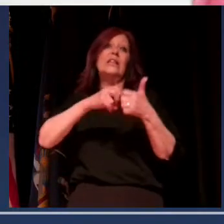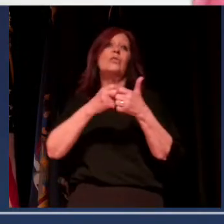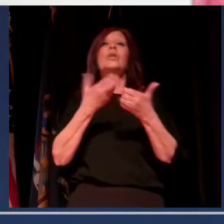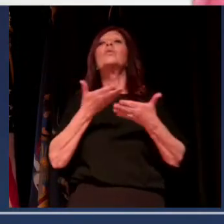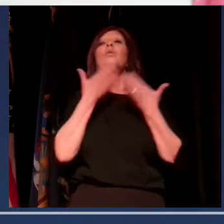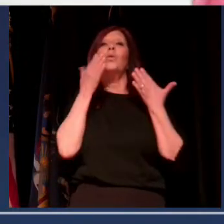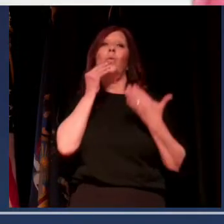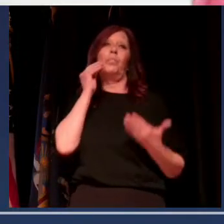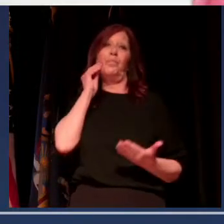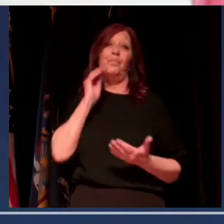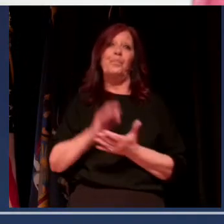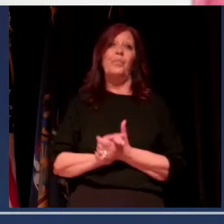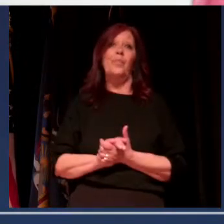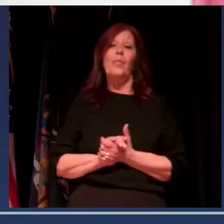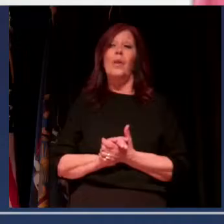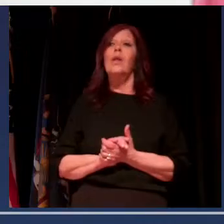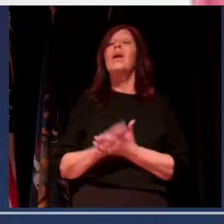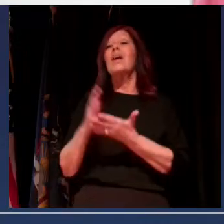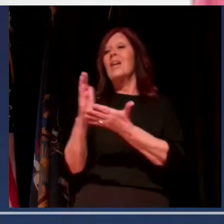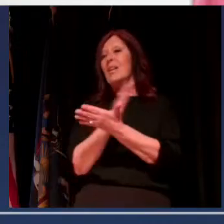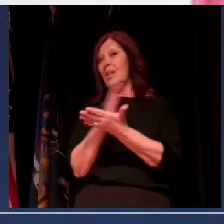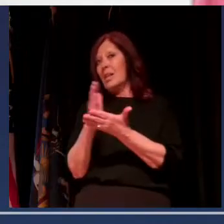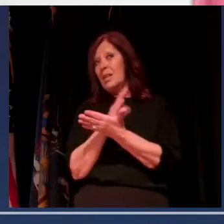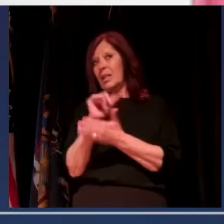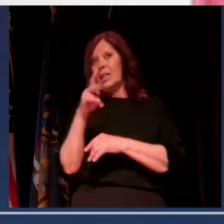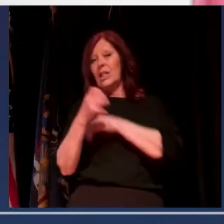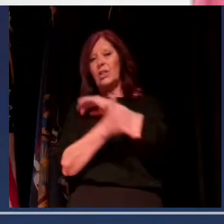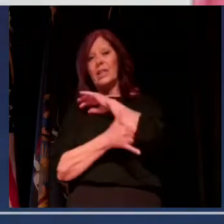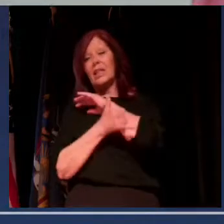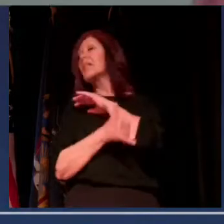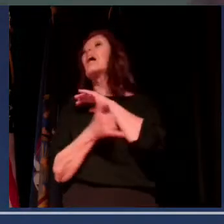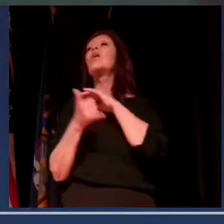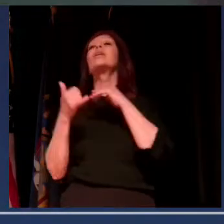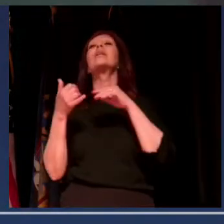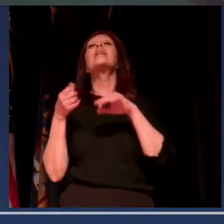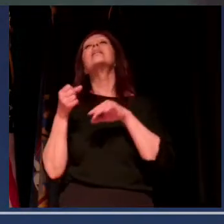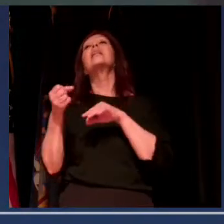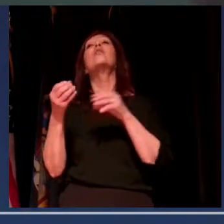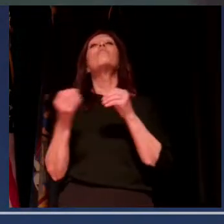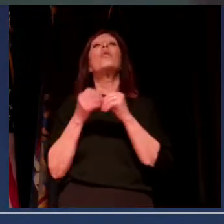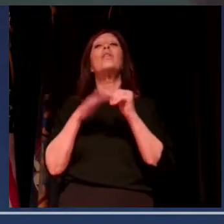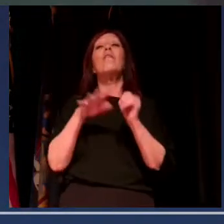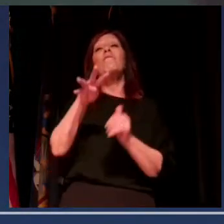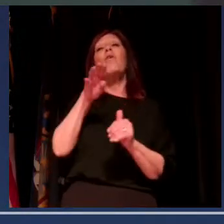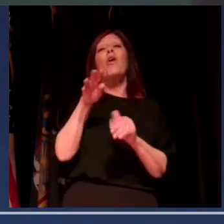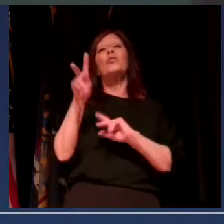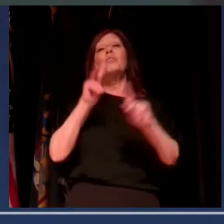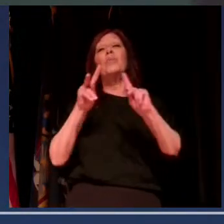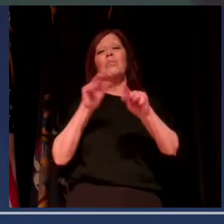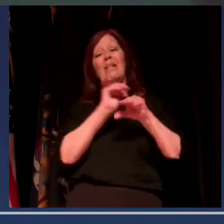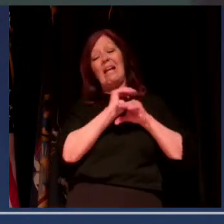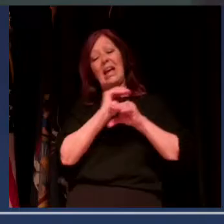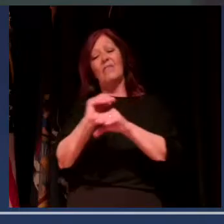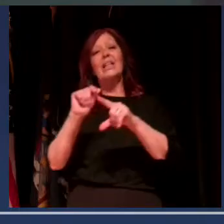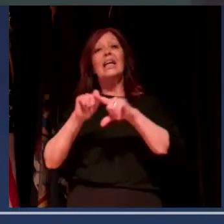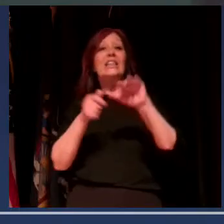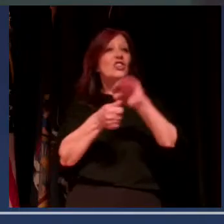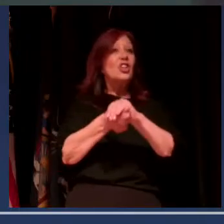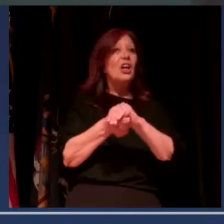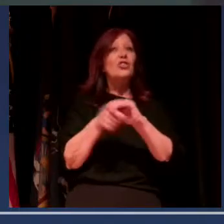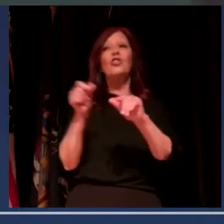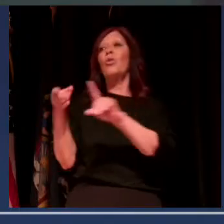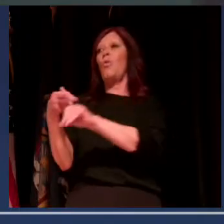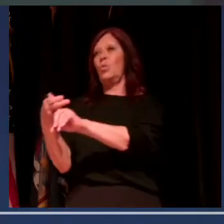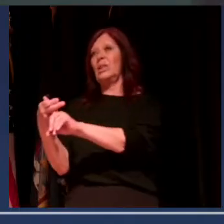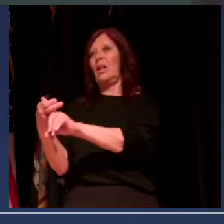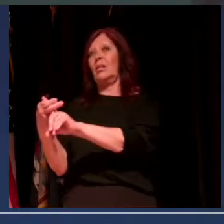homelessness. On average, Erie County houses more than 400 people every night in either shelters or hotels.